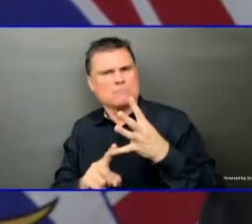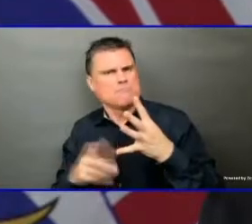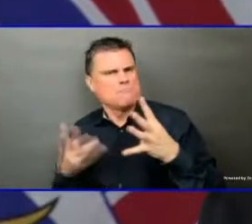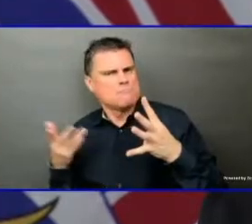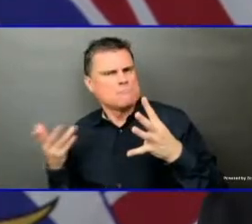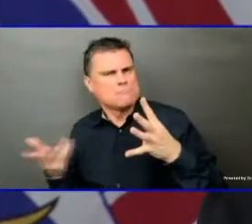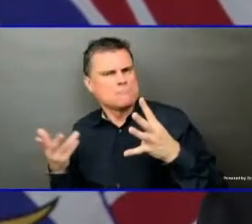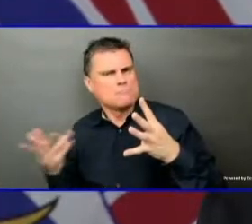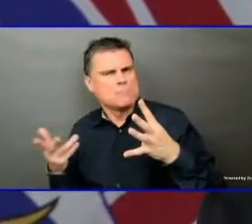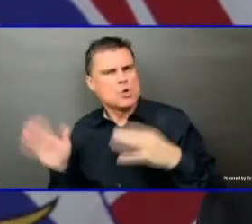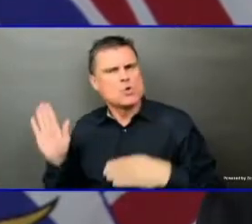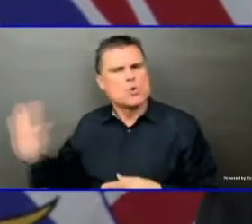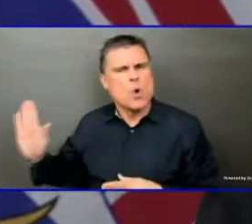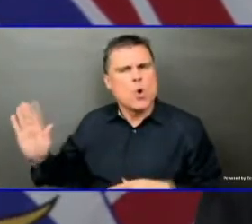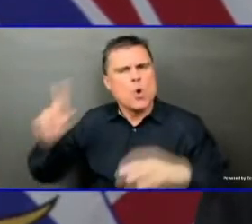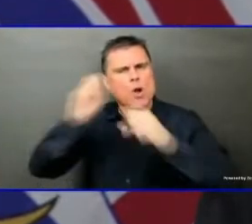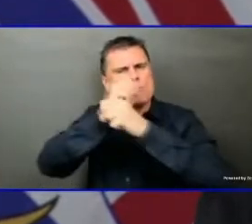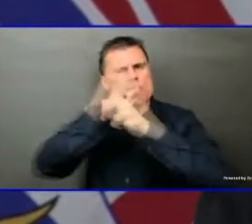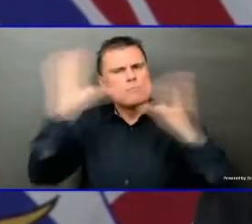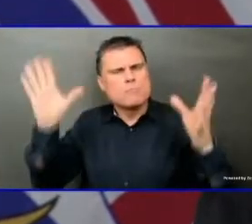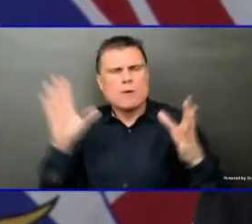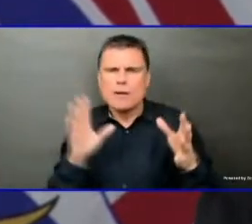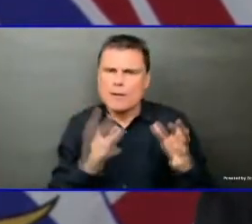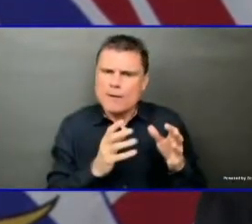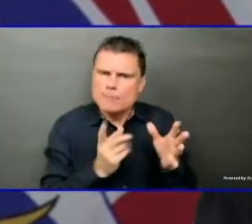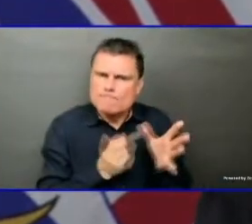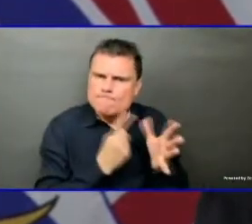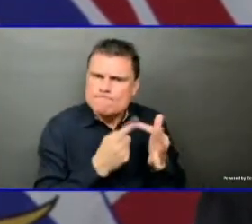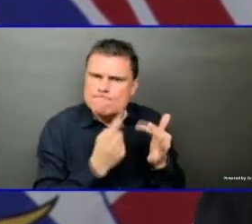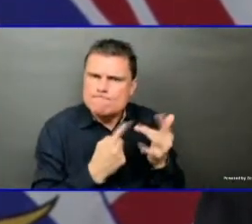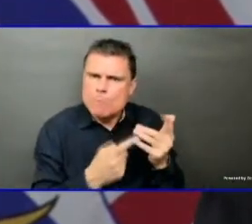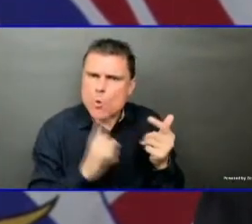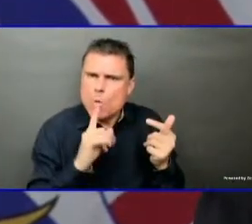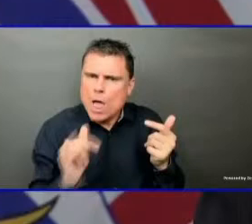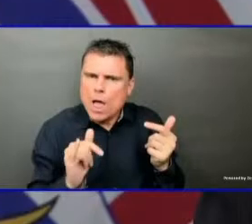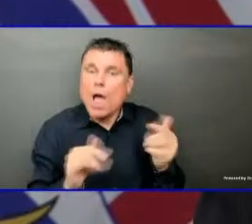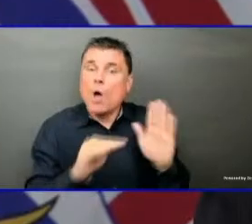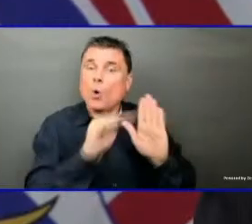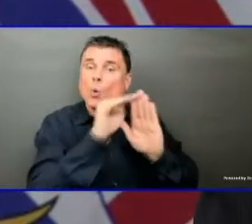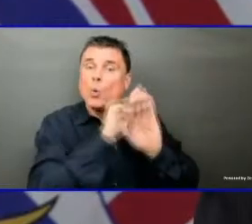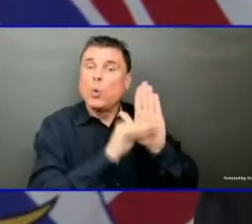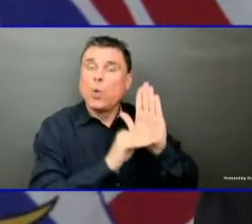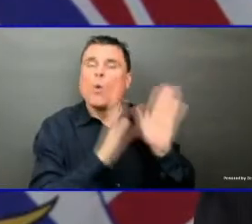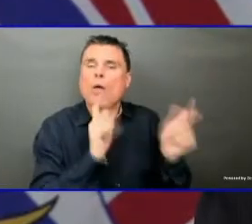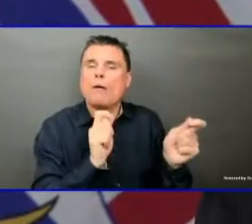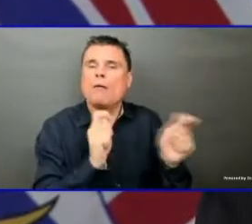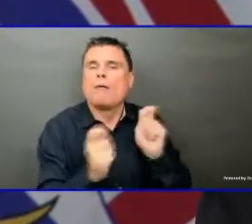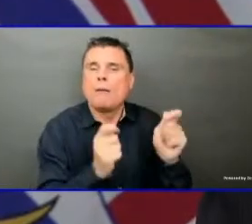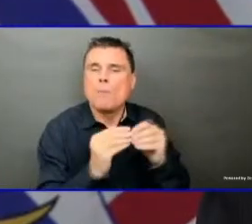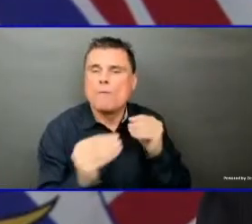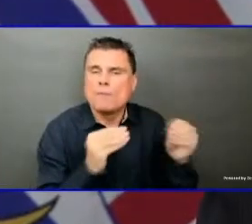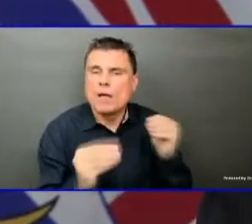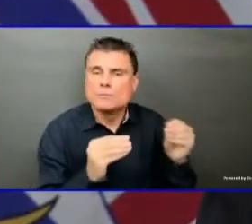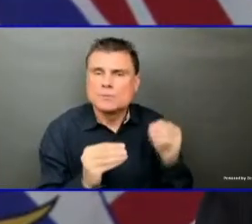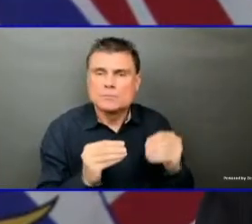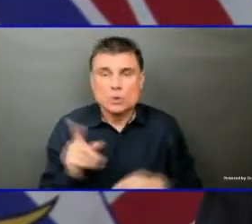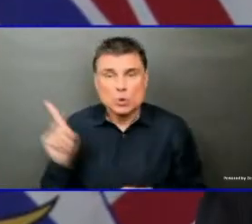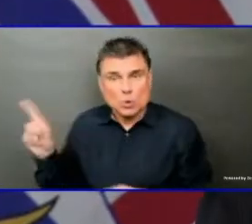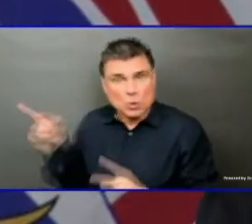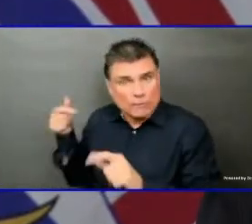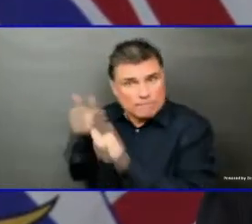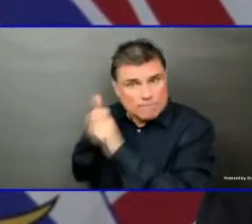few weeks in order to ease the restrictions? Is it a certain number of cases? Is it a certain number of variants?